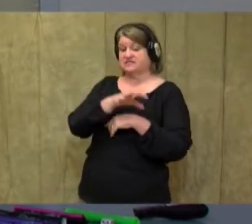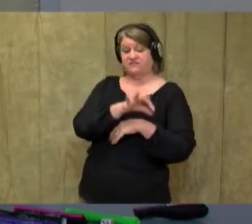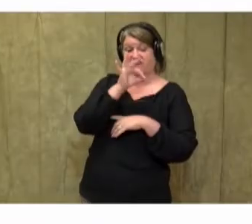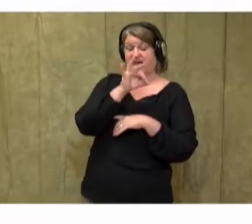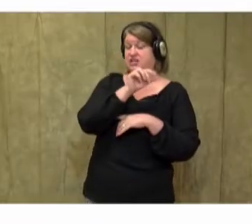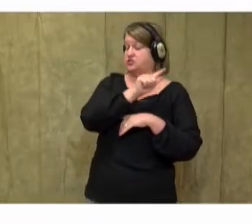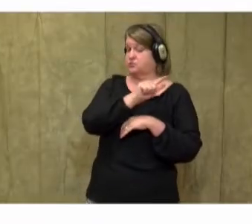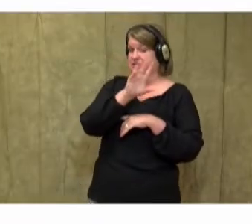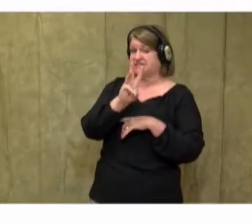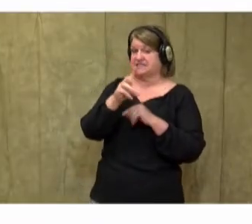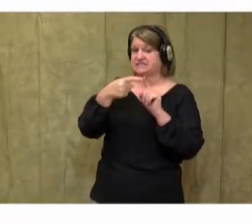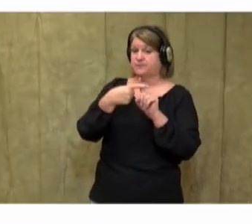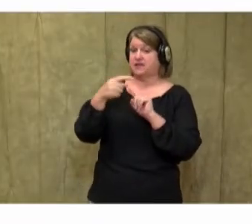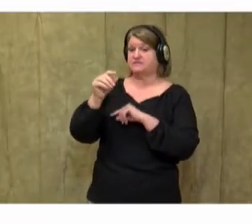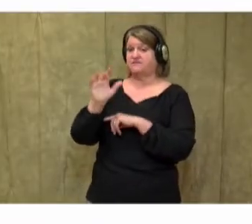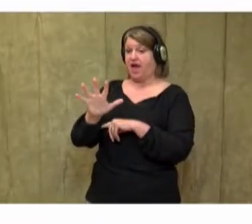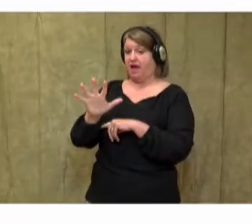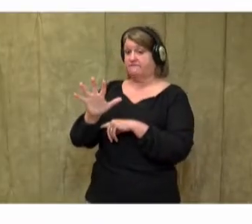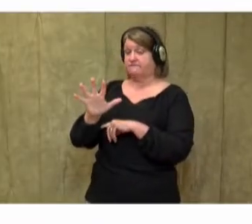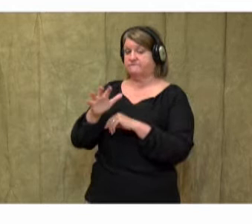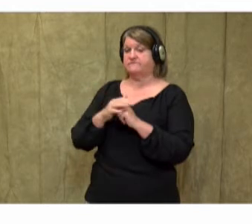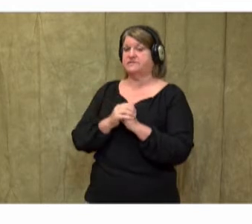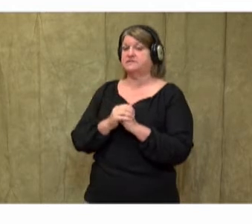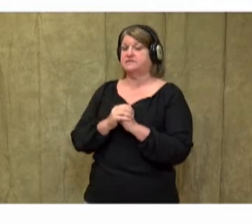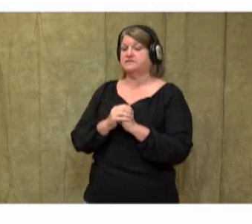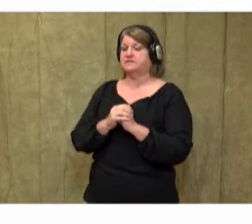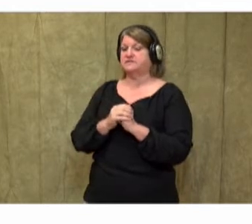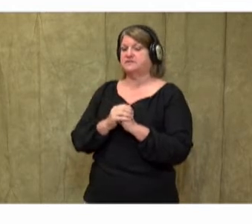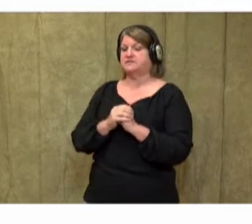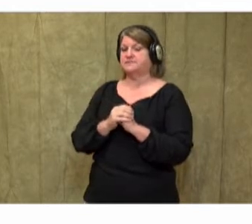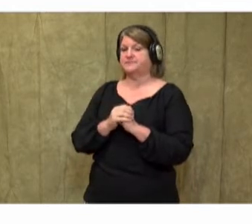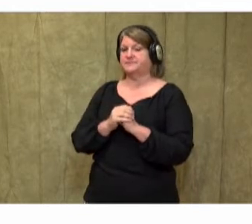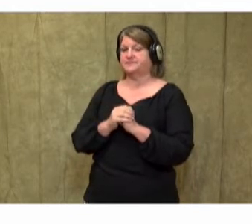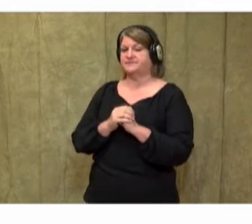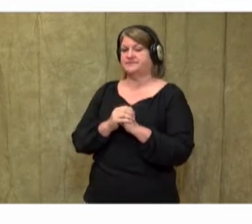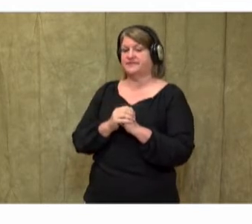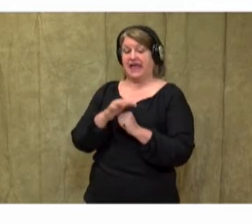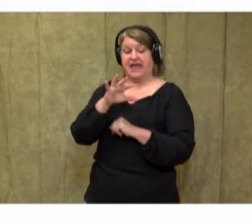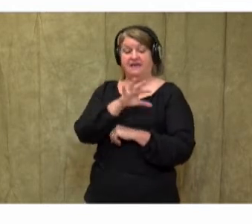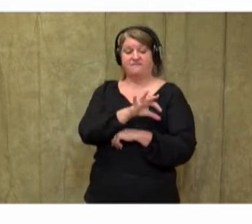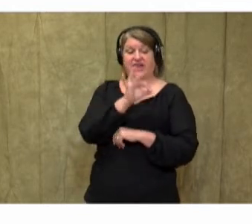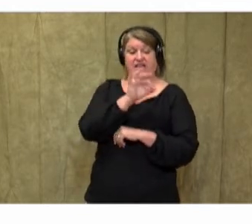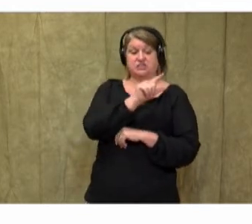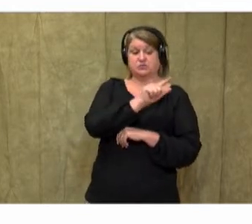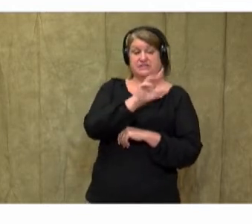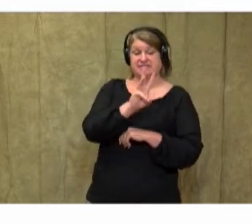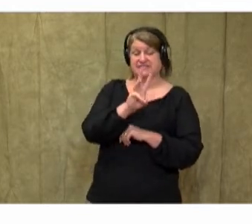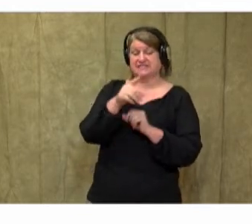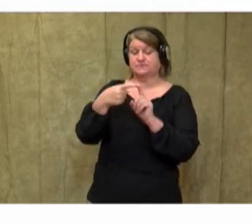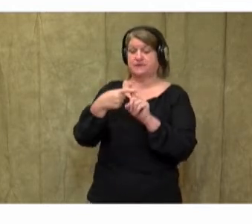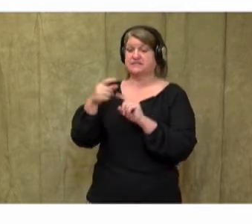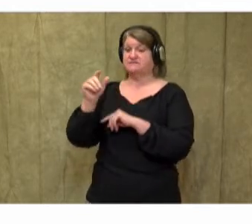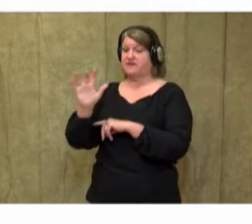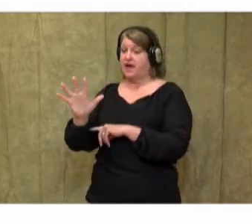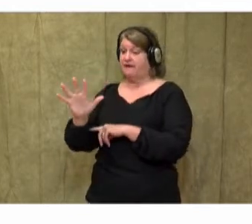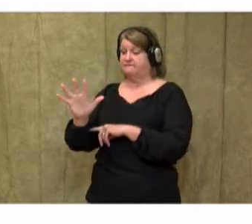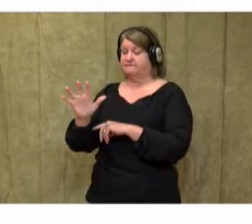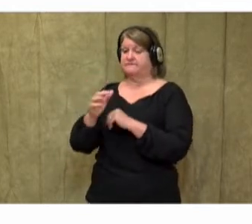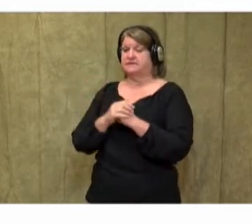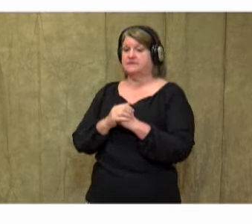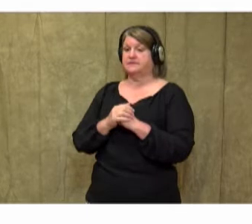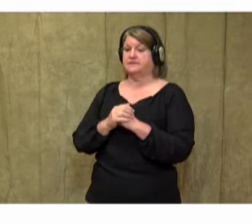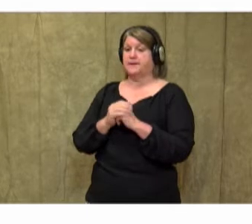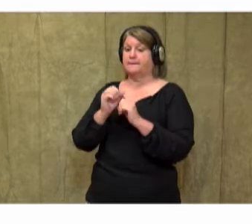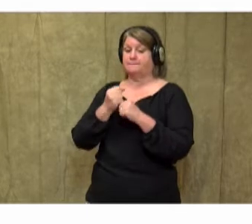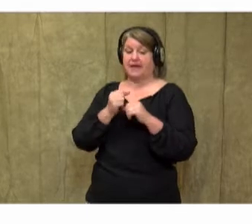26 plus 5. Okay? Find 26 plus 5.